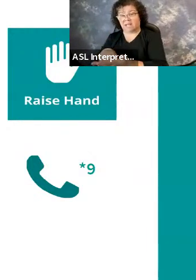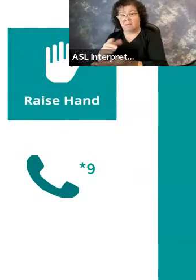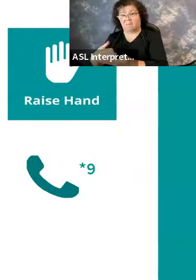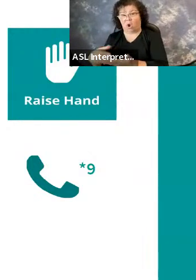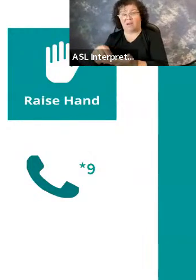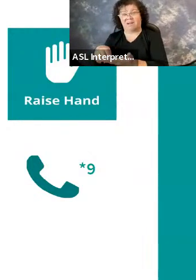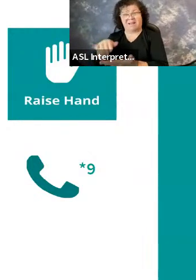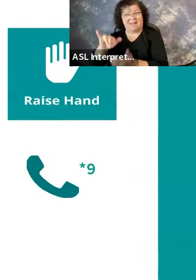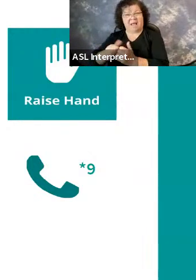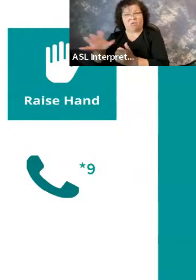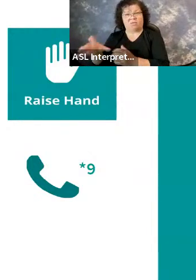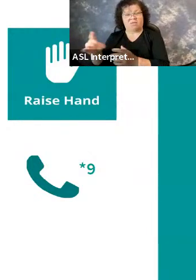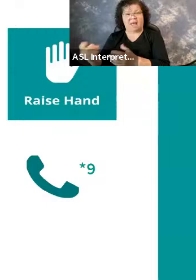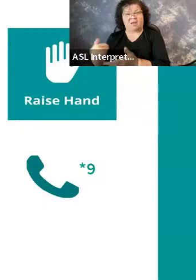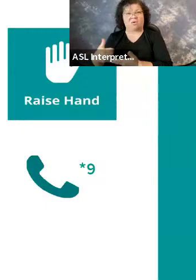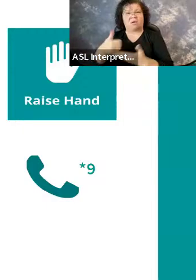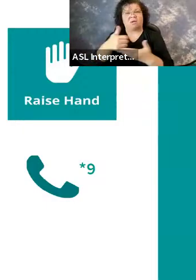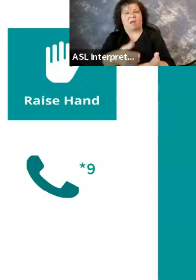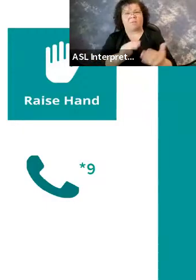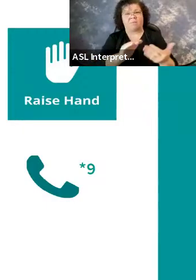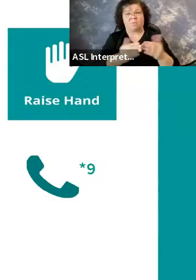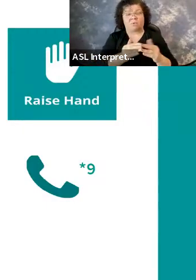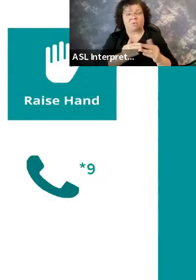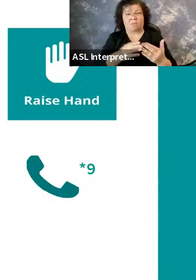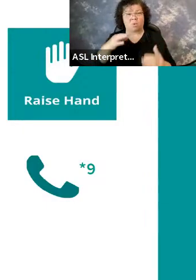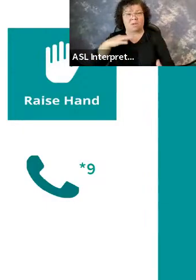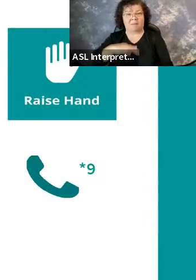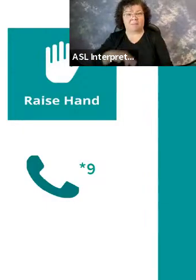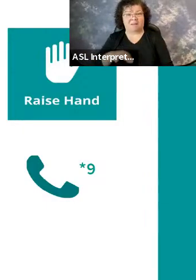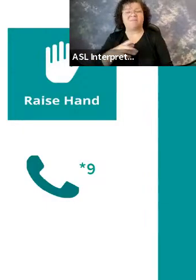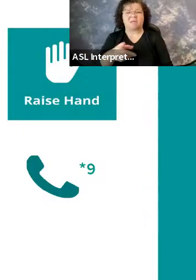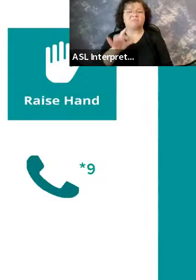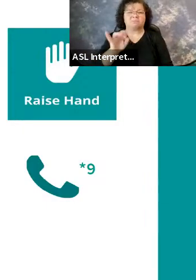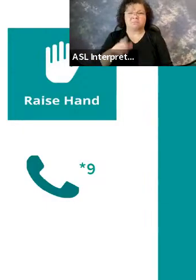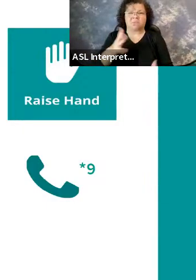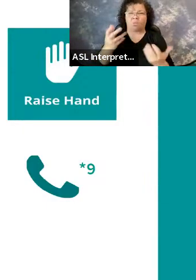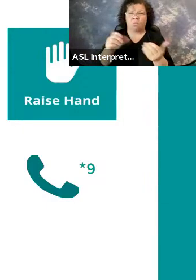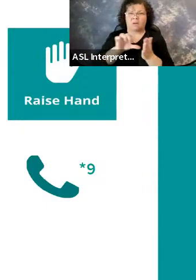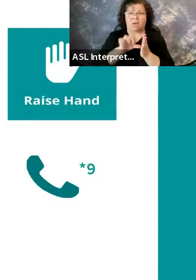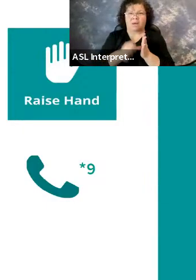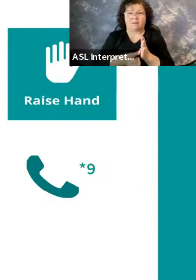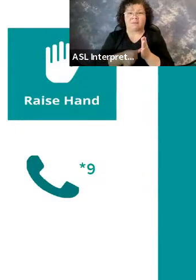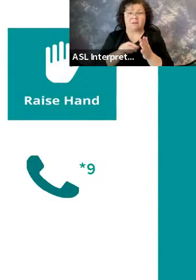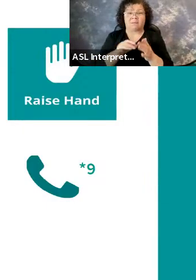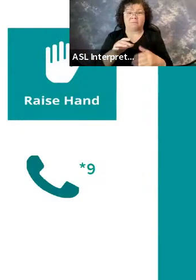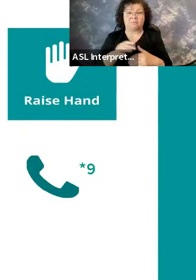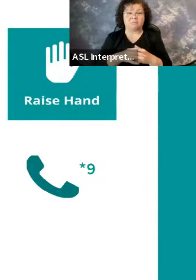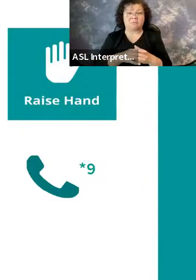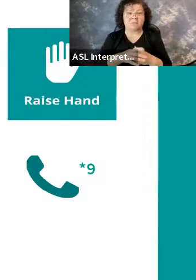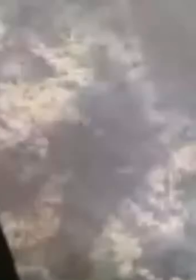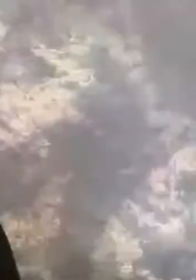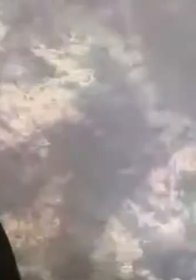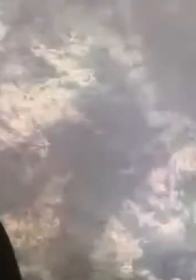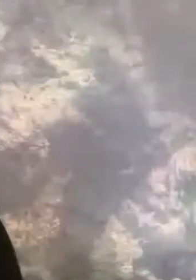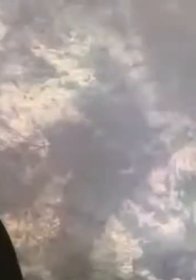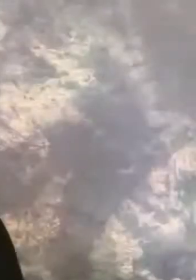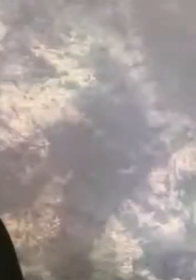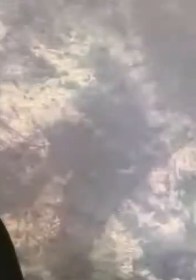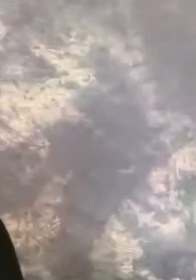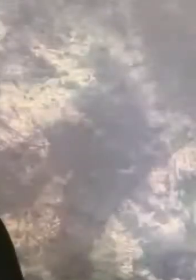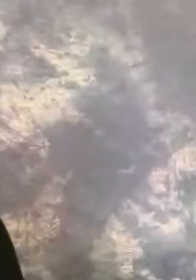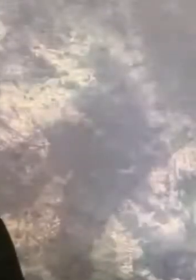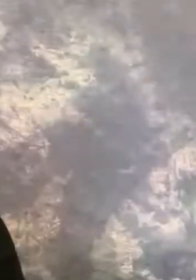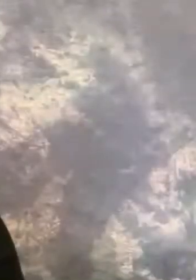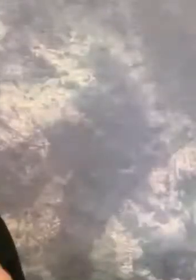how that can bring community benefit. And really just to highlight that from certainly sort of